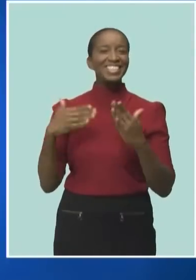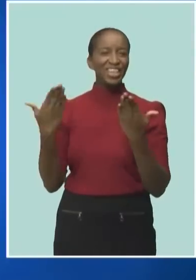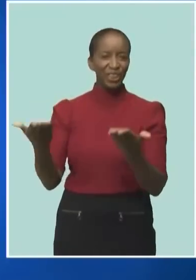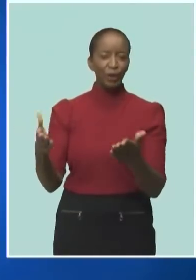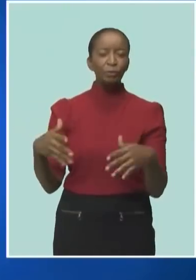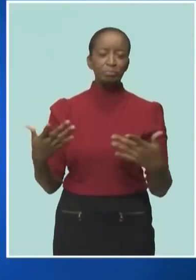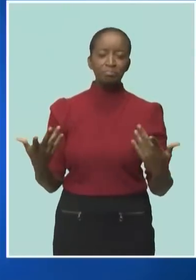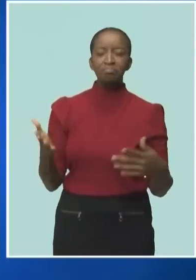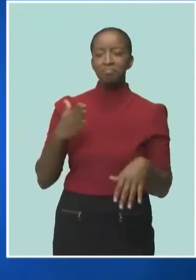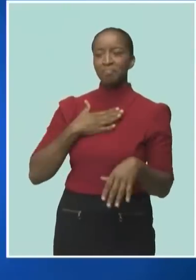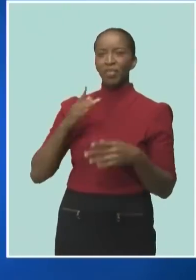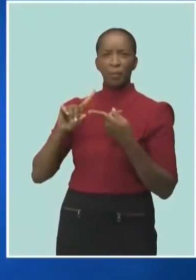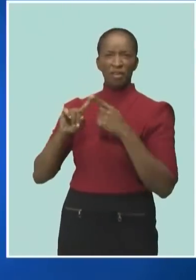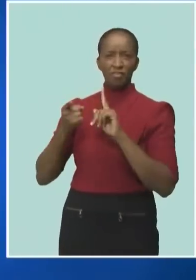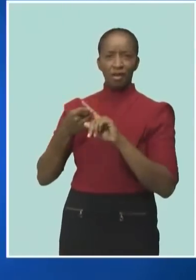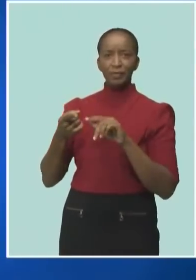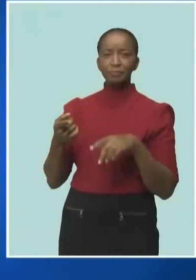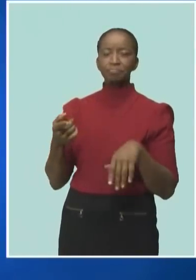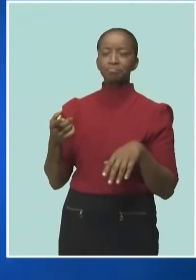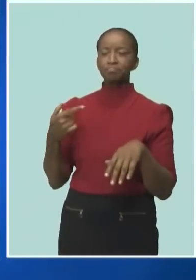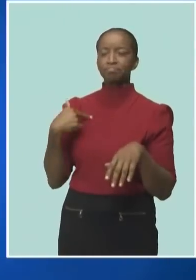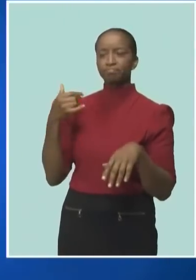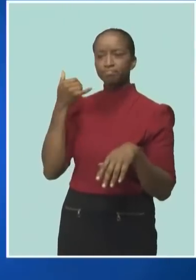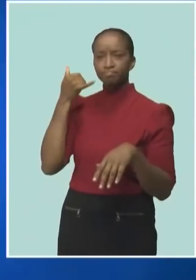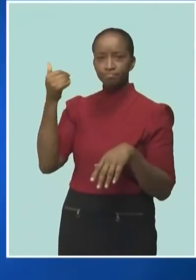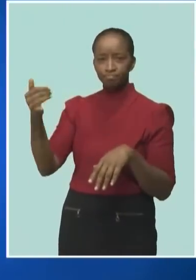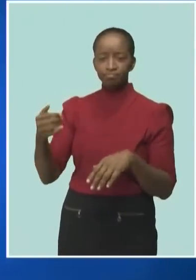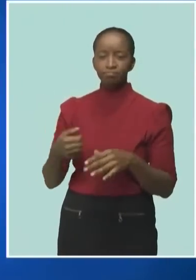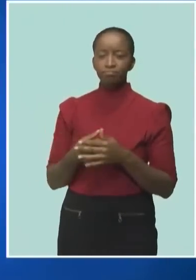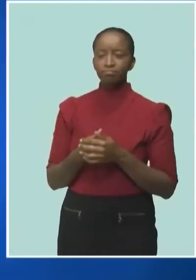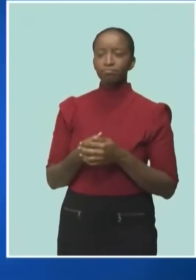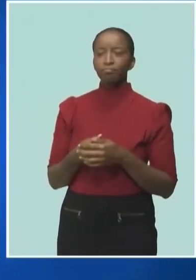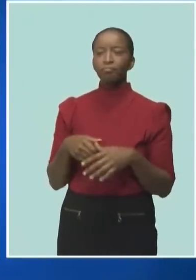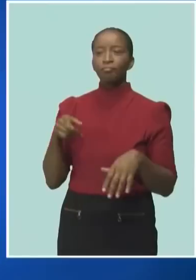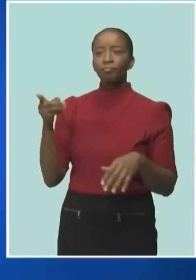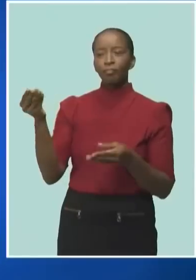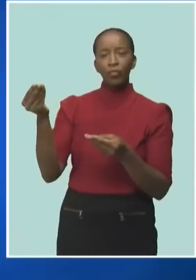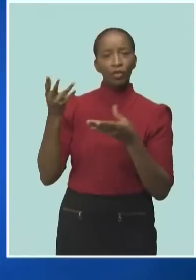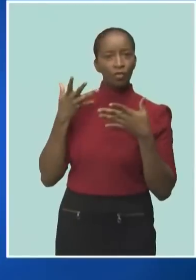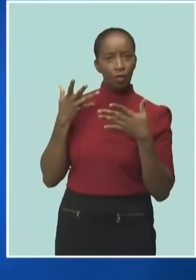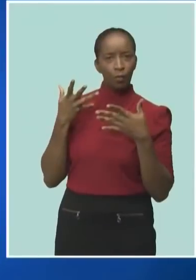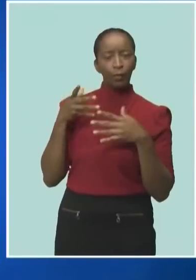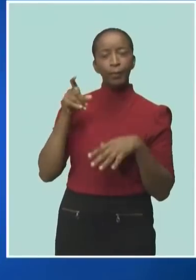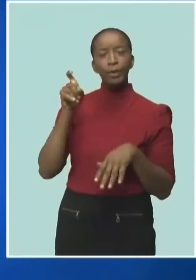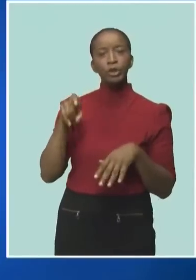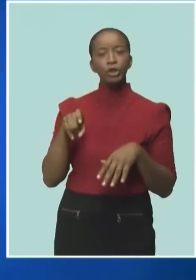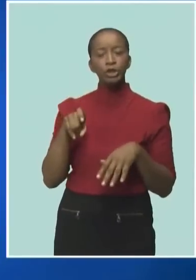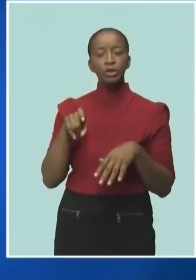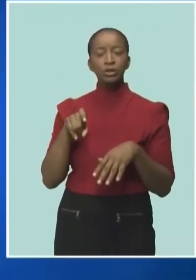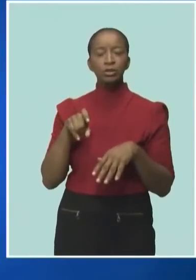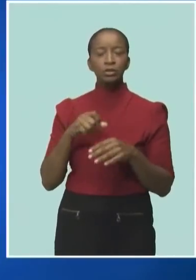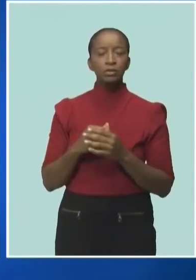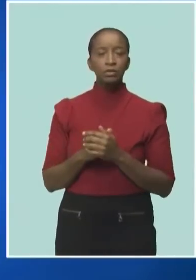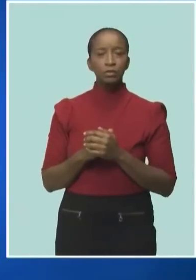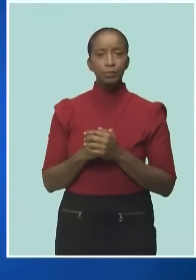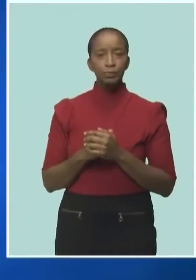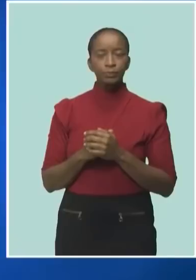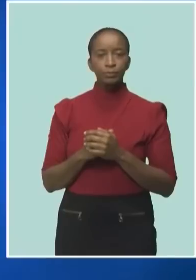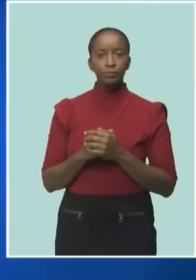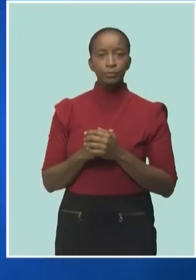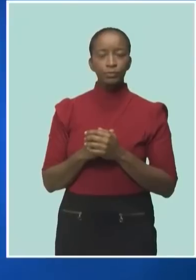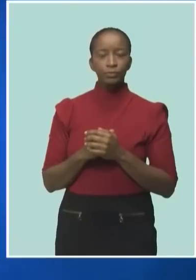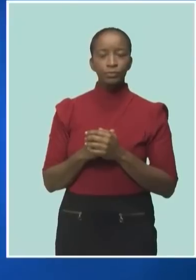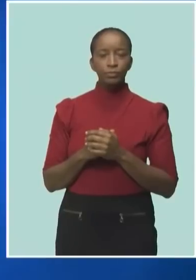me near Gregory too, and he told me to get some